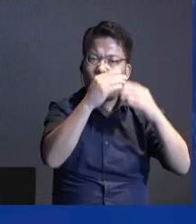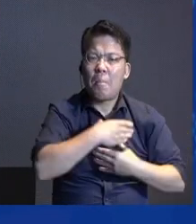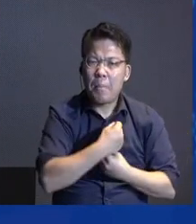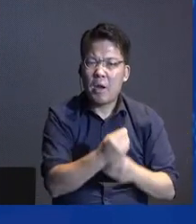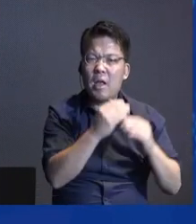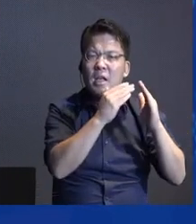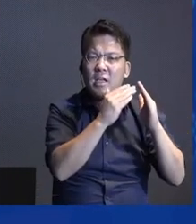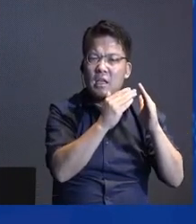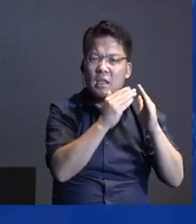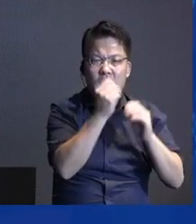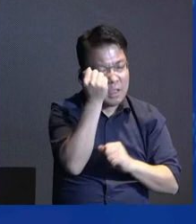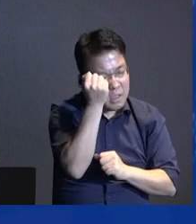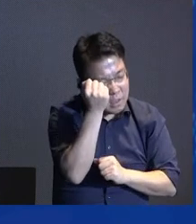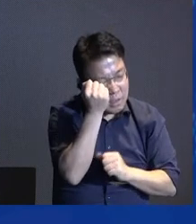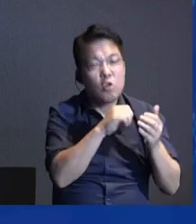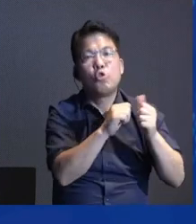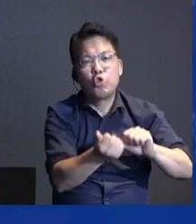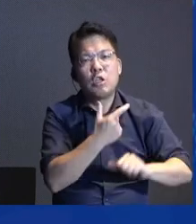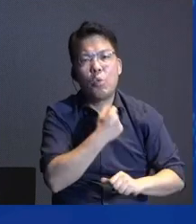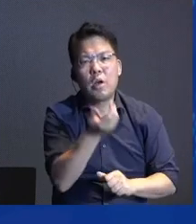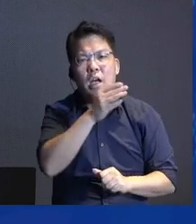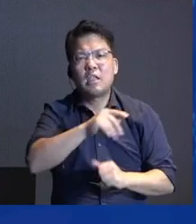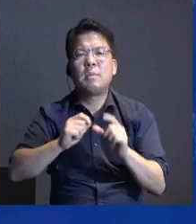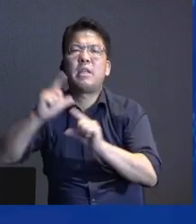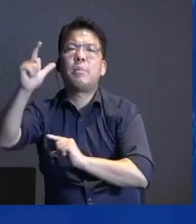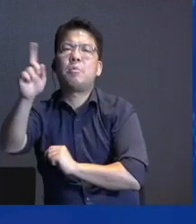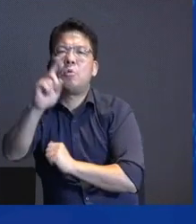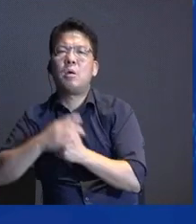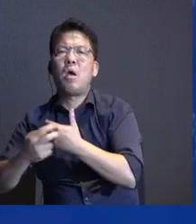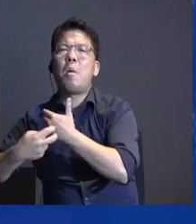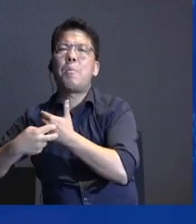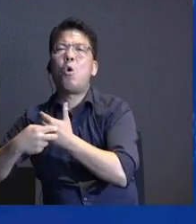Gheno users died at home, not at